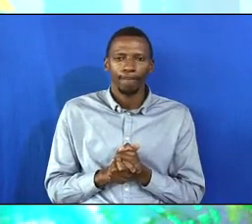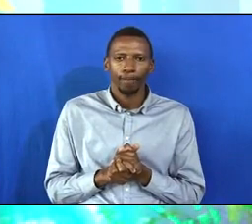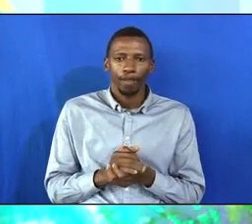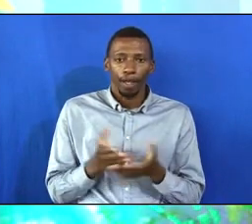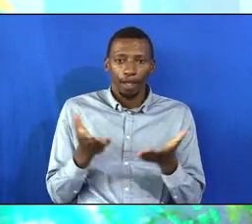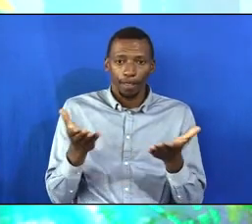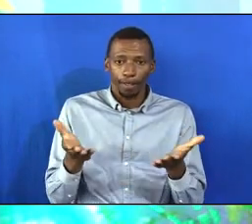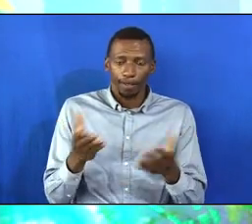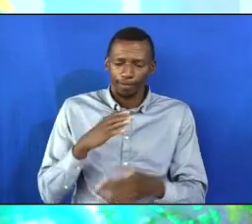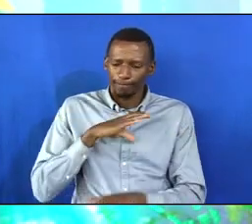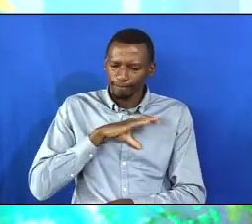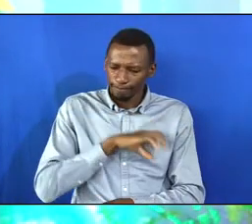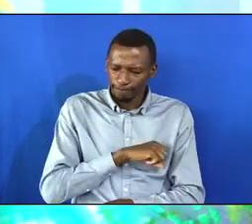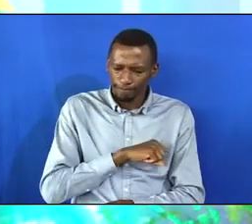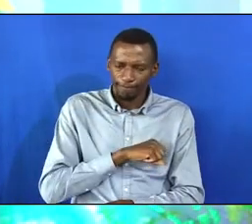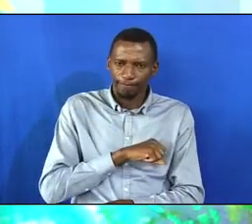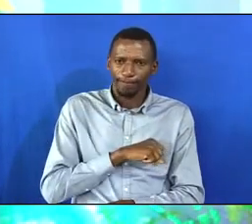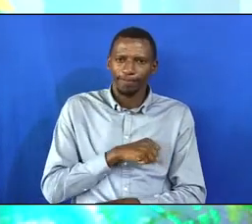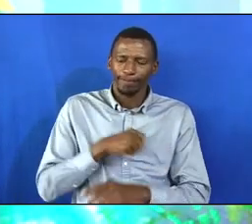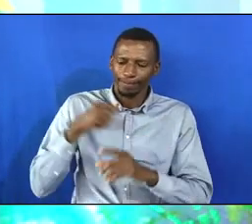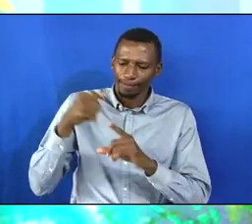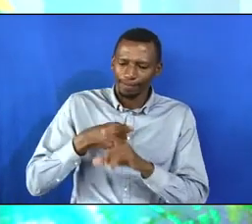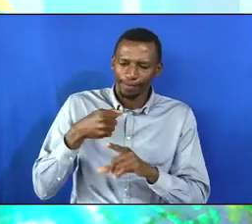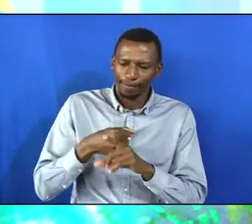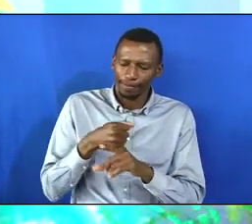this persistence,